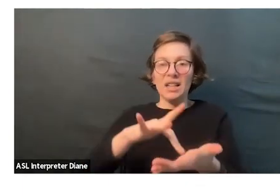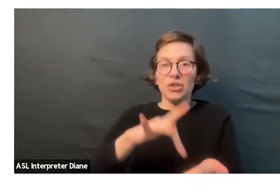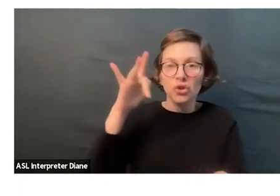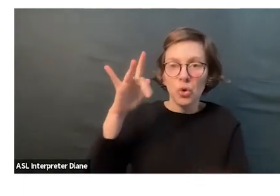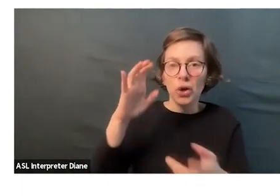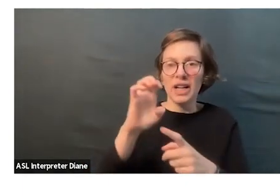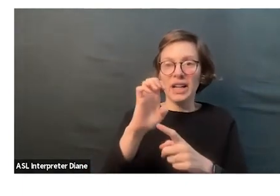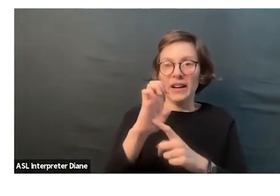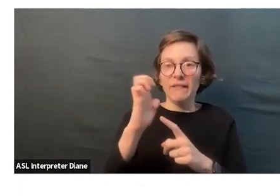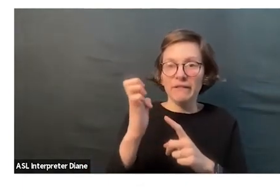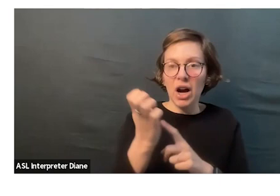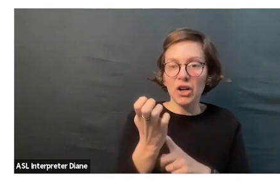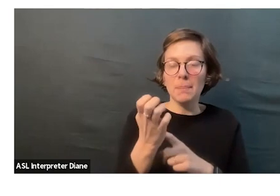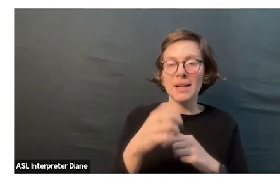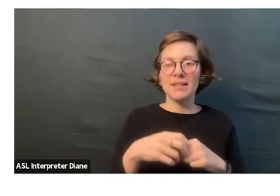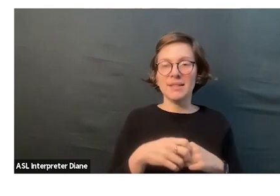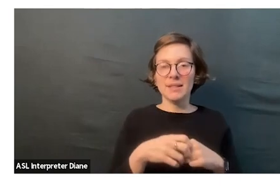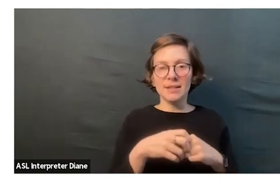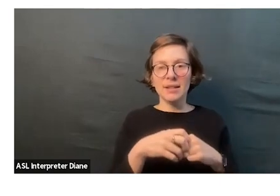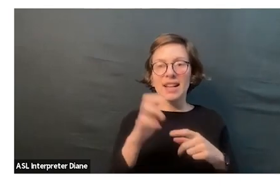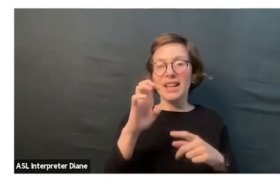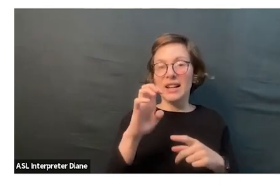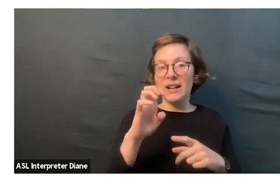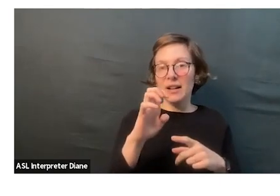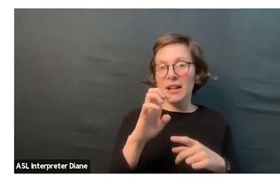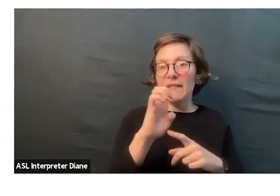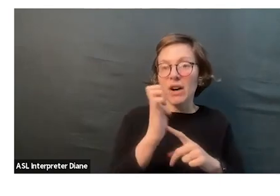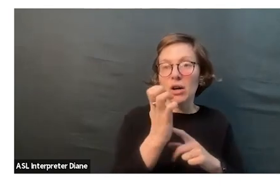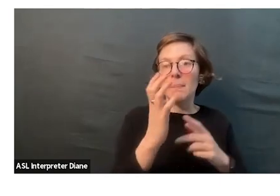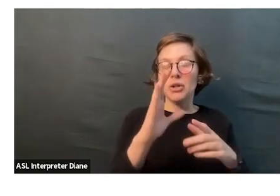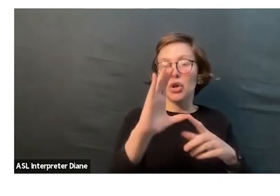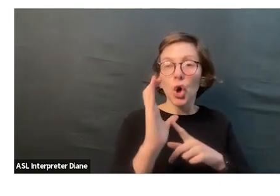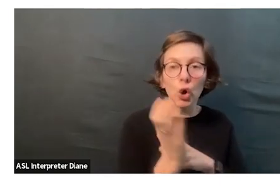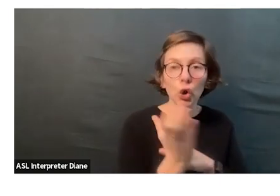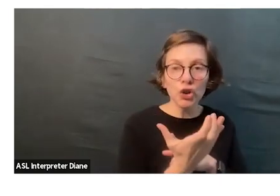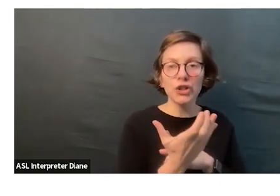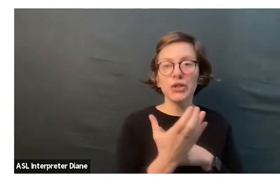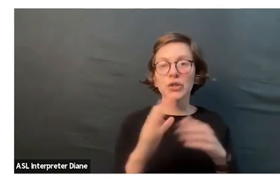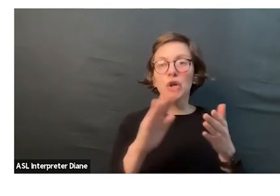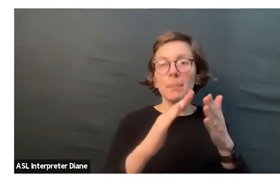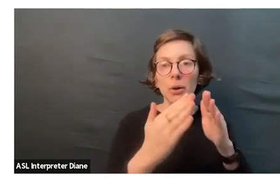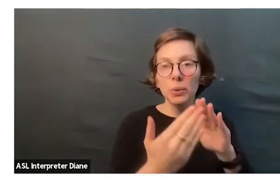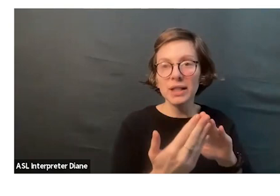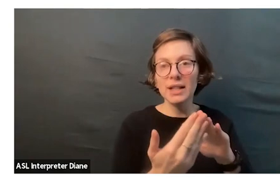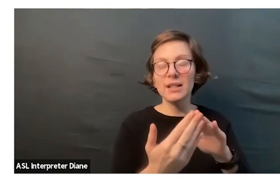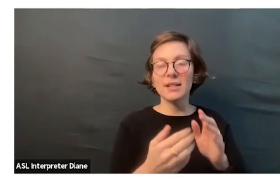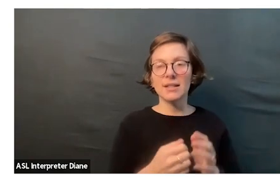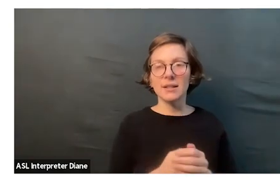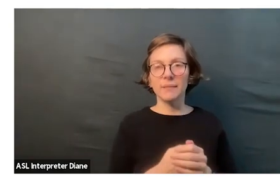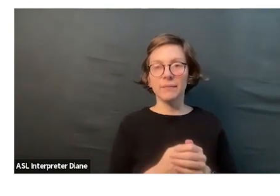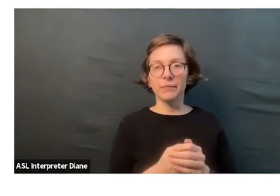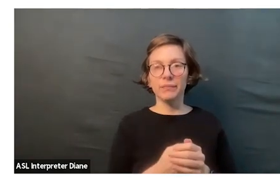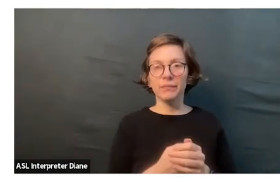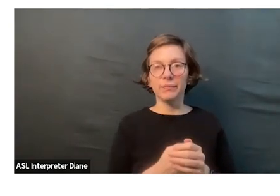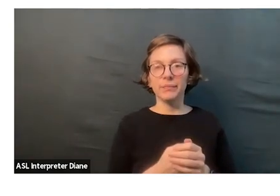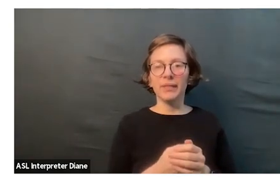from. That's a really great question, because actually the museum industry as a complex as a whole is guilty of this. So not just natural